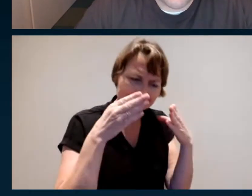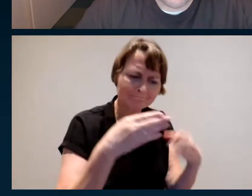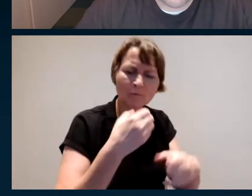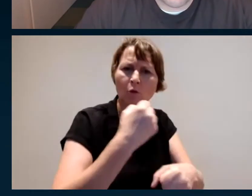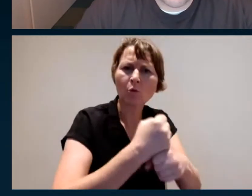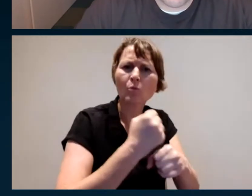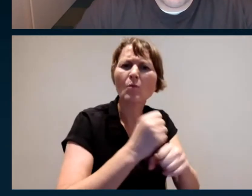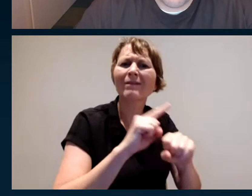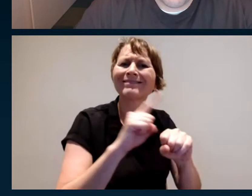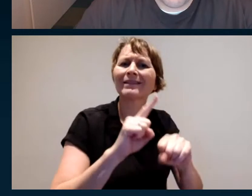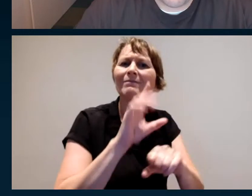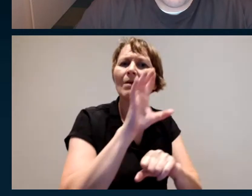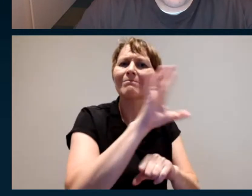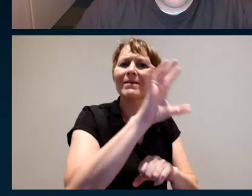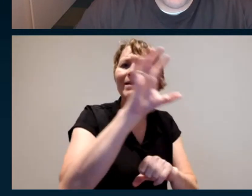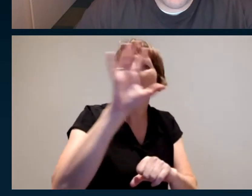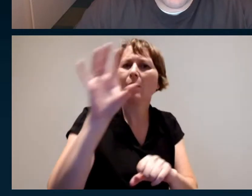of